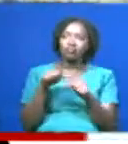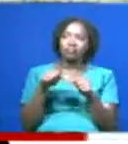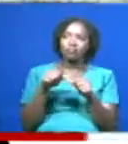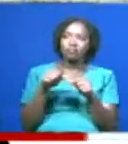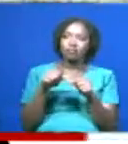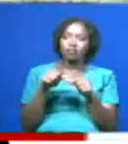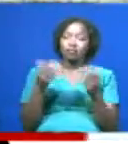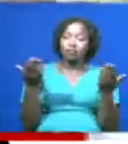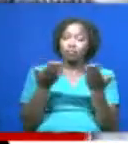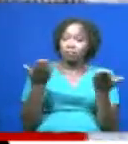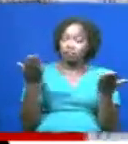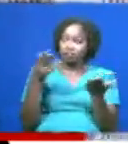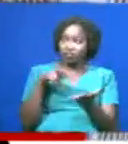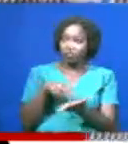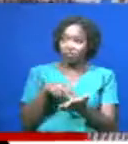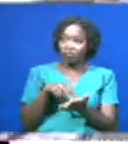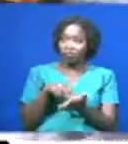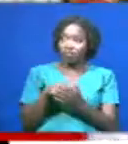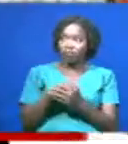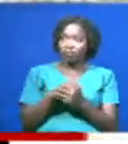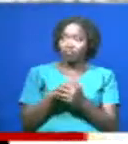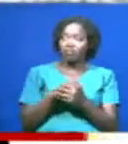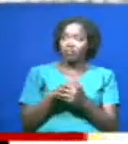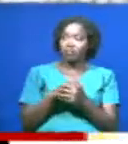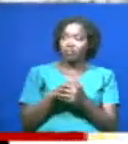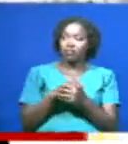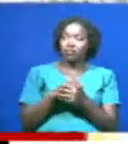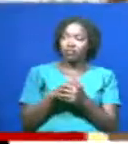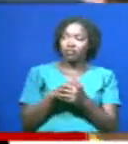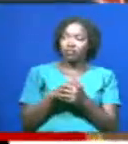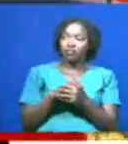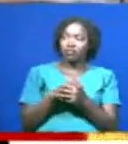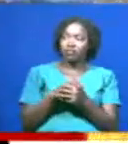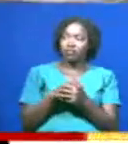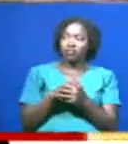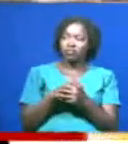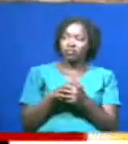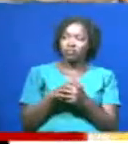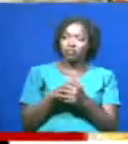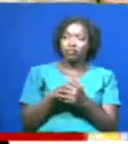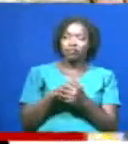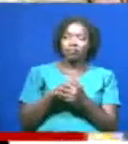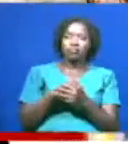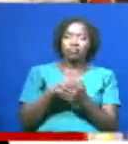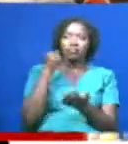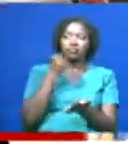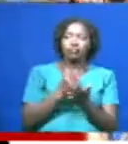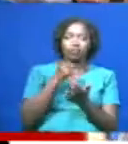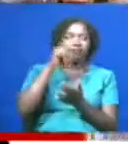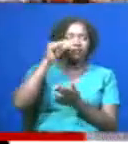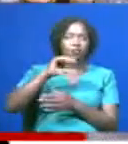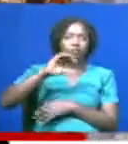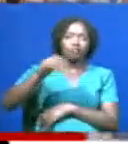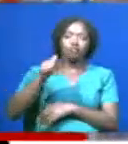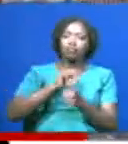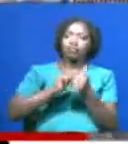where I'm standing right behind me, as my cameraman could show you, these are the head offices of Mombasa County